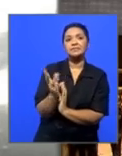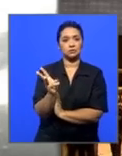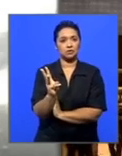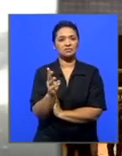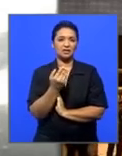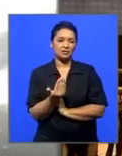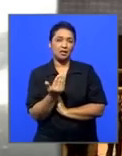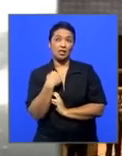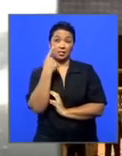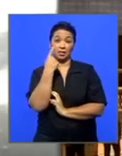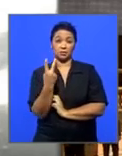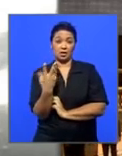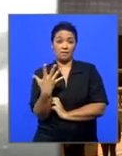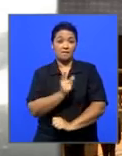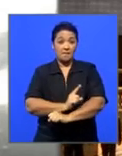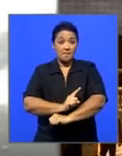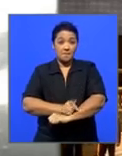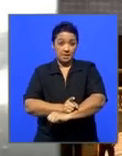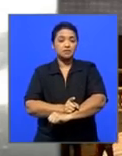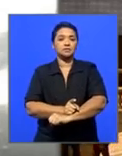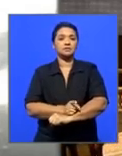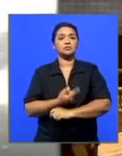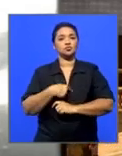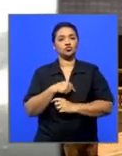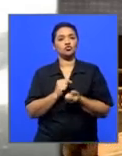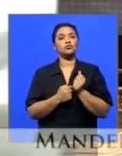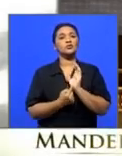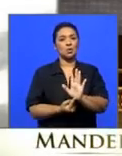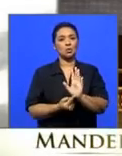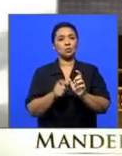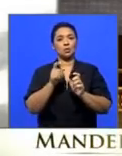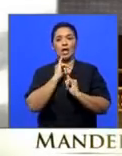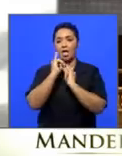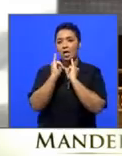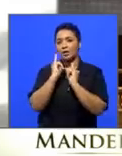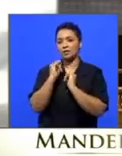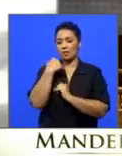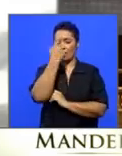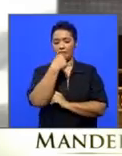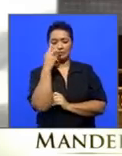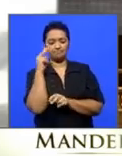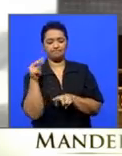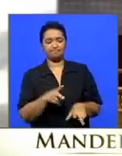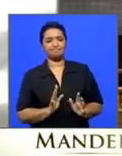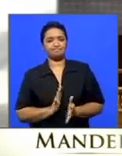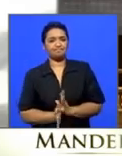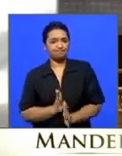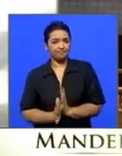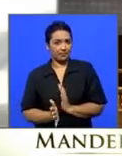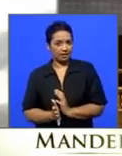in about 25 minutes or so, we should be able to bring you people who would have seen Madiba and who